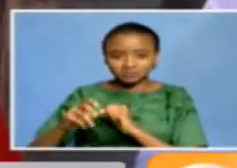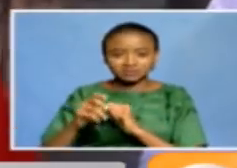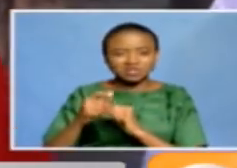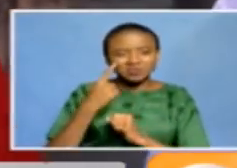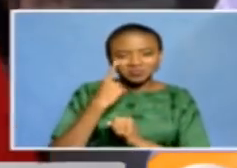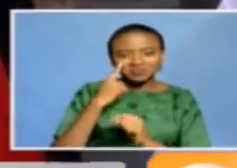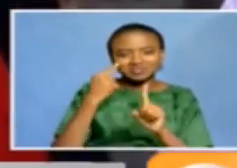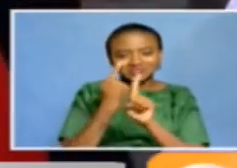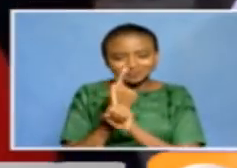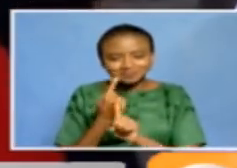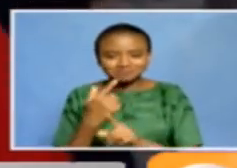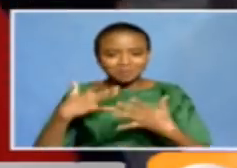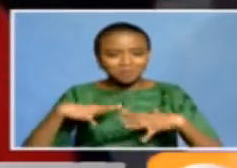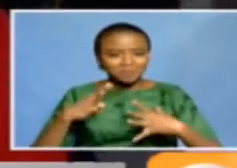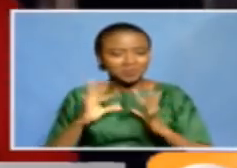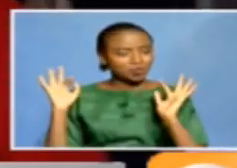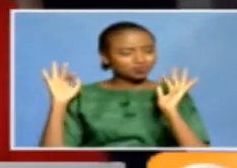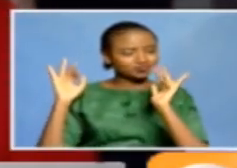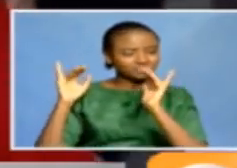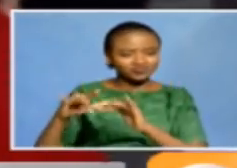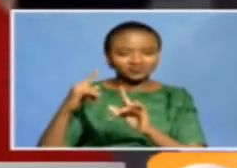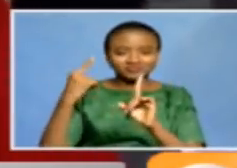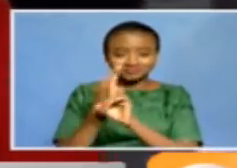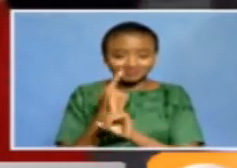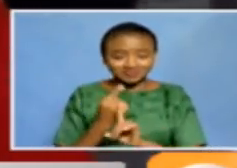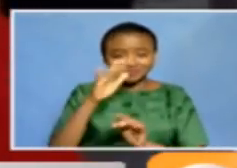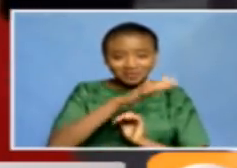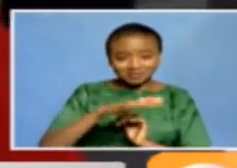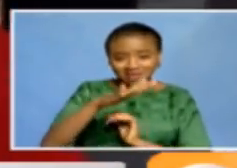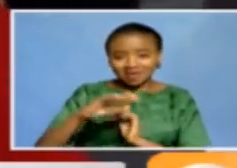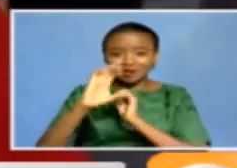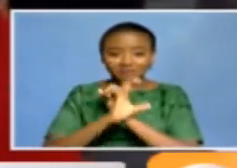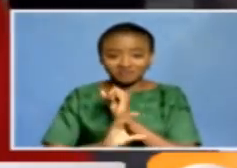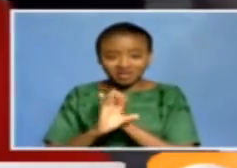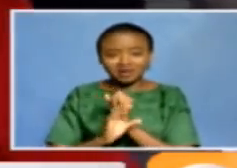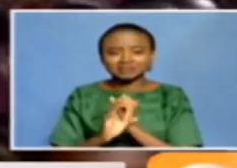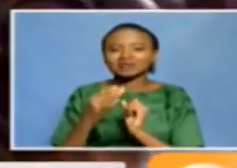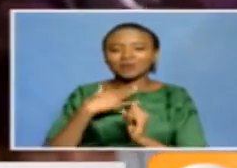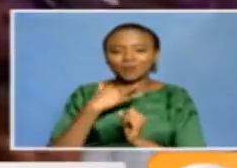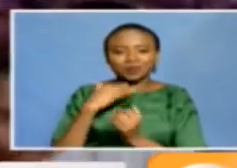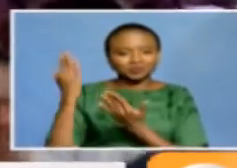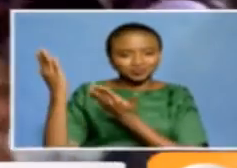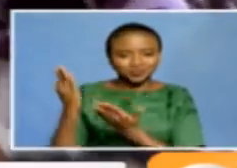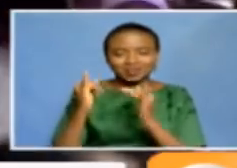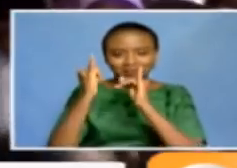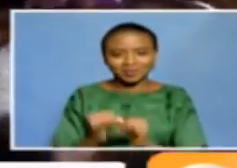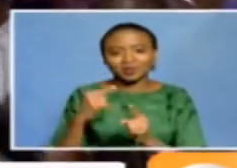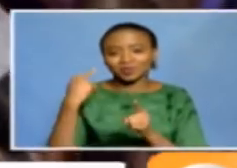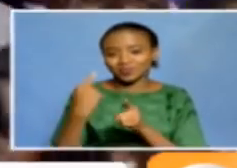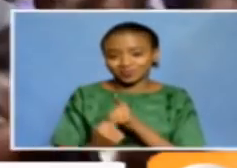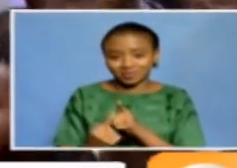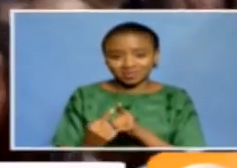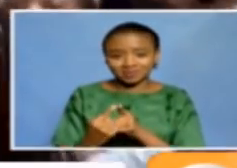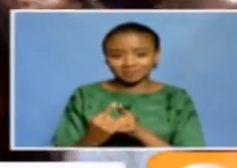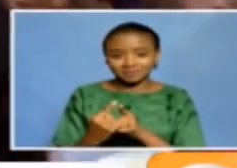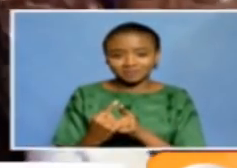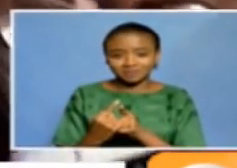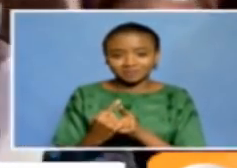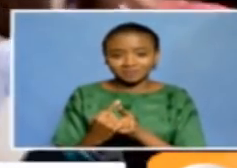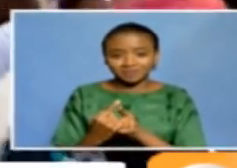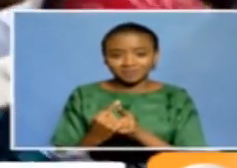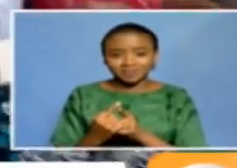from across the country just to make sure that they usher the year in style in Nakuru County. Of course, an